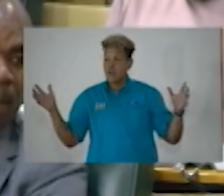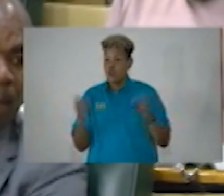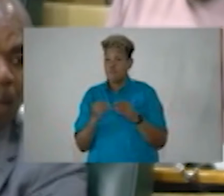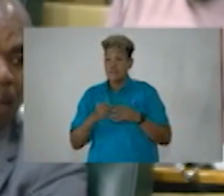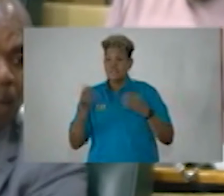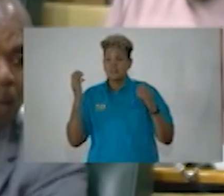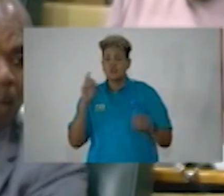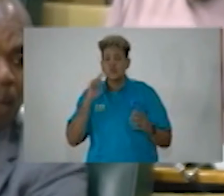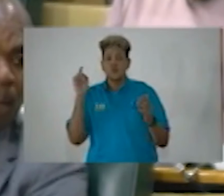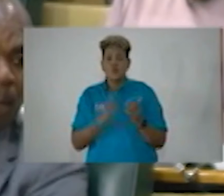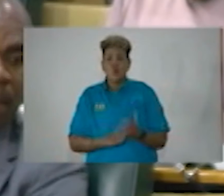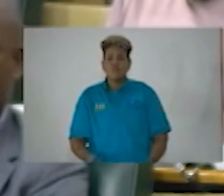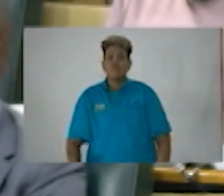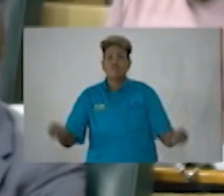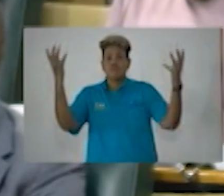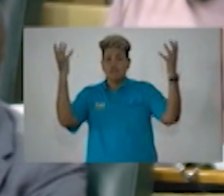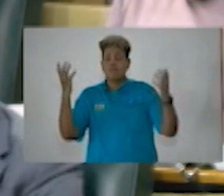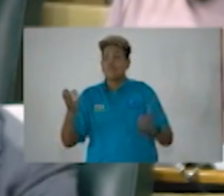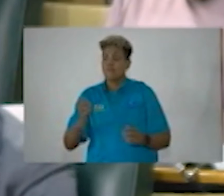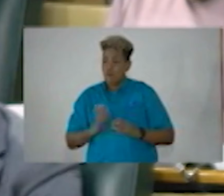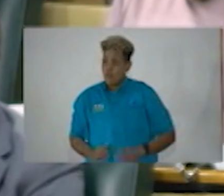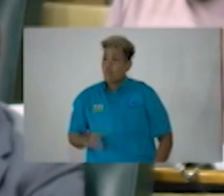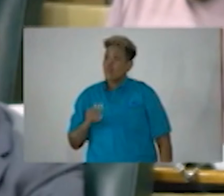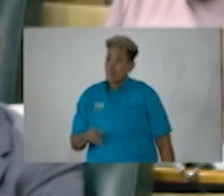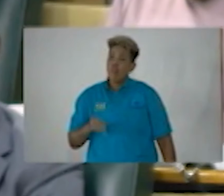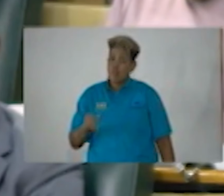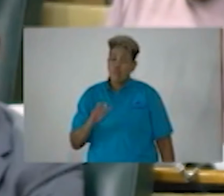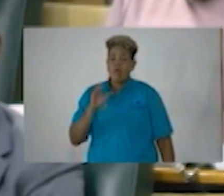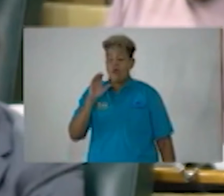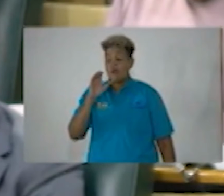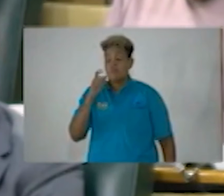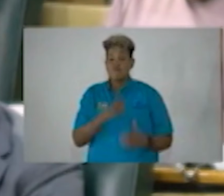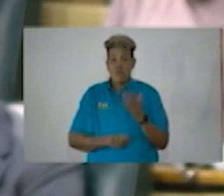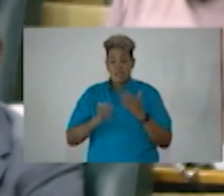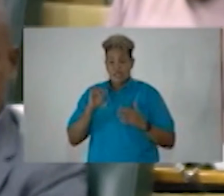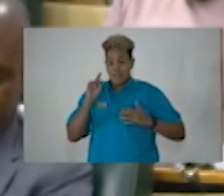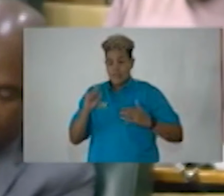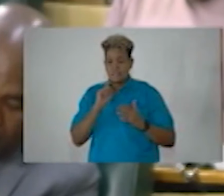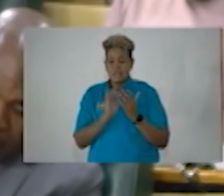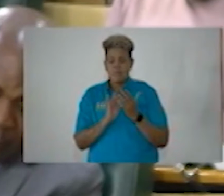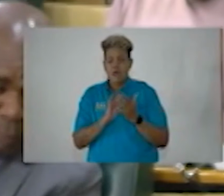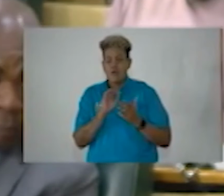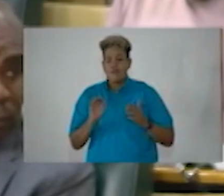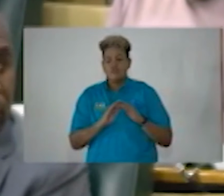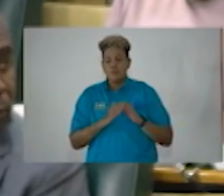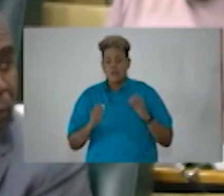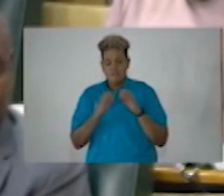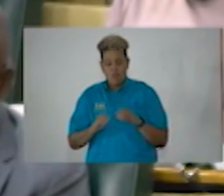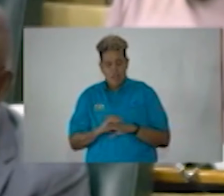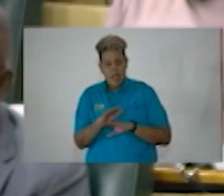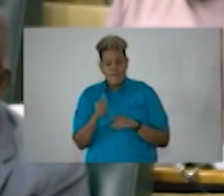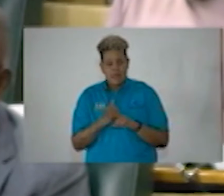a notable portion of the consumer price index basket, the Bank of Jamaica further advises